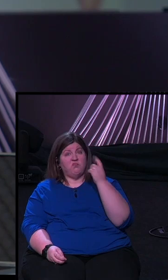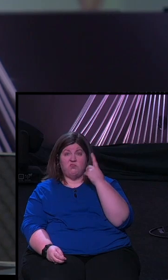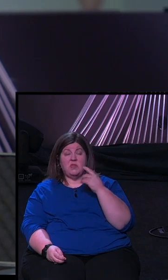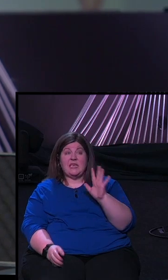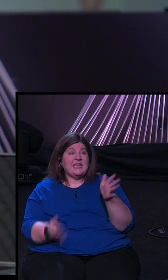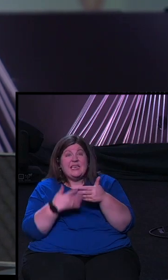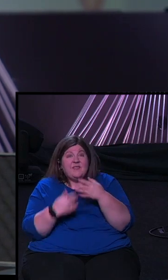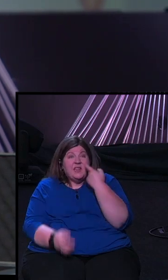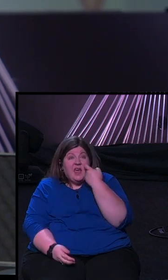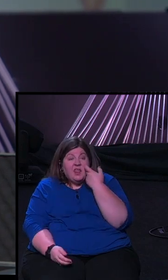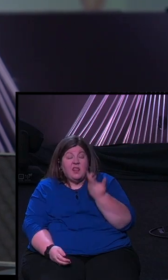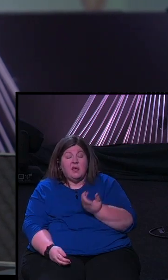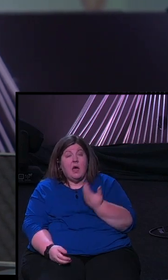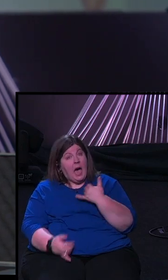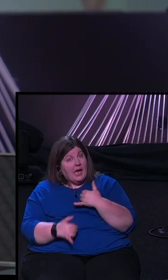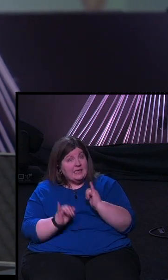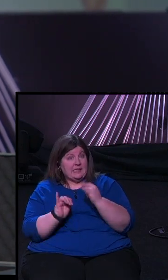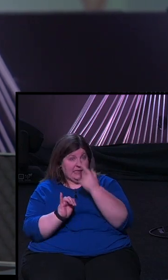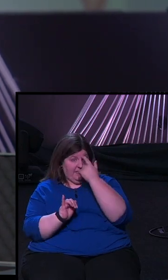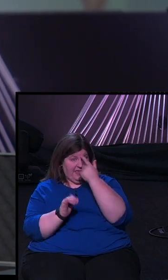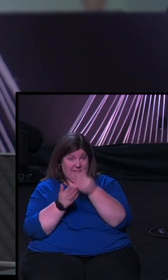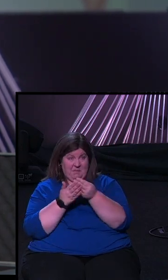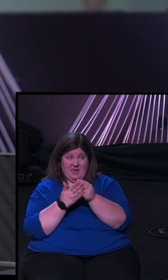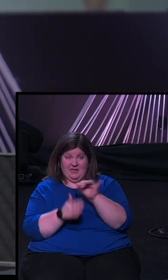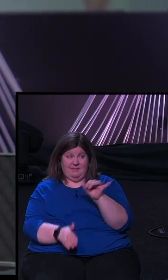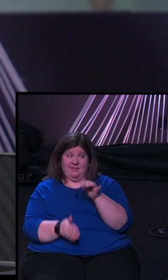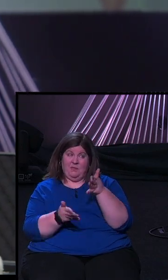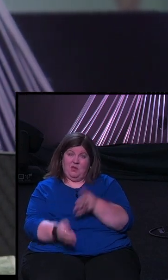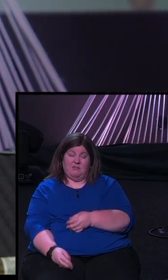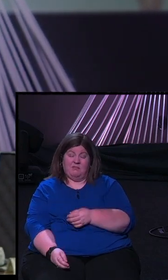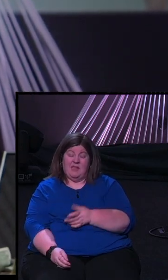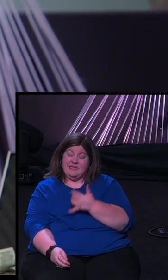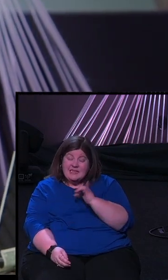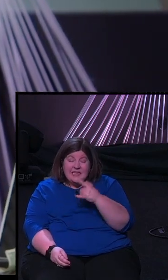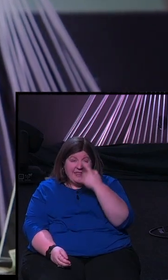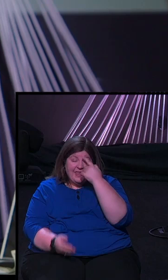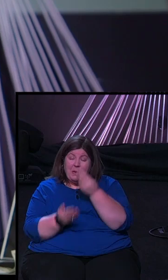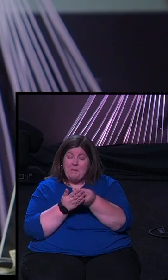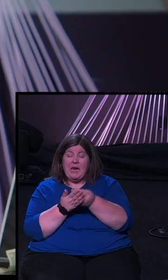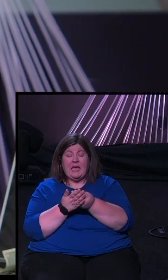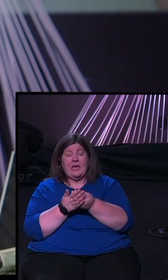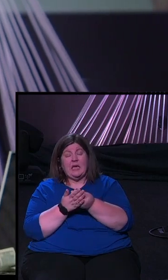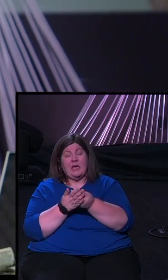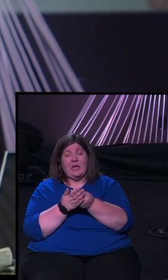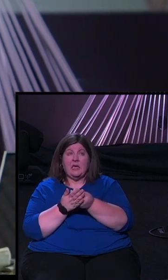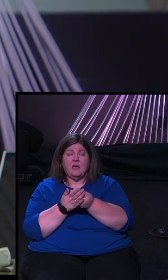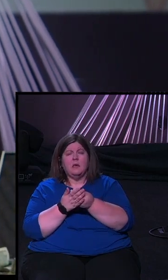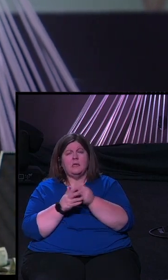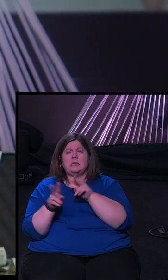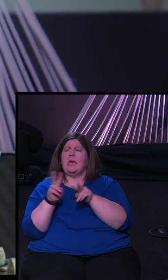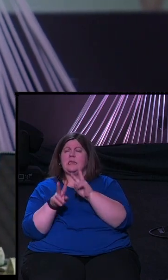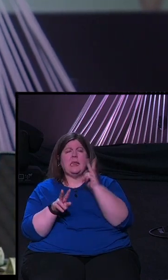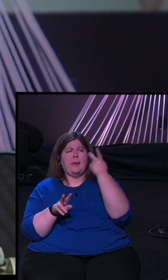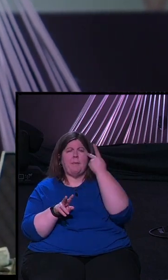lately, I still treat money like this. I still treat it like that. As politics change or as